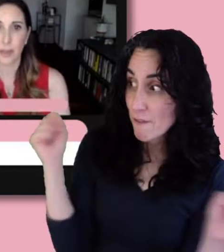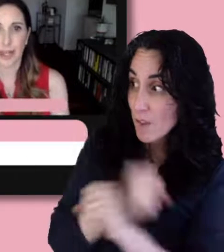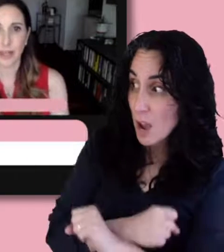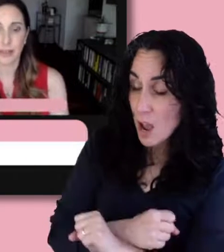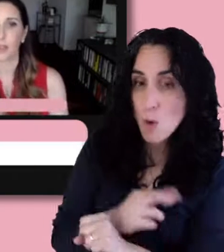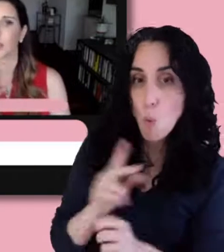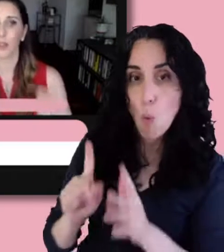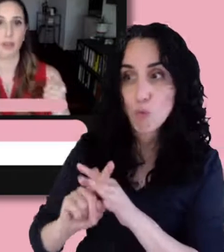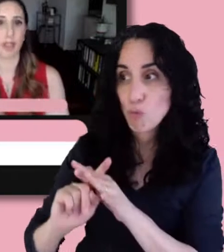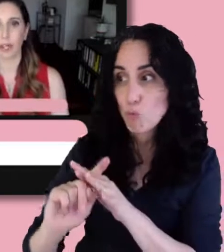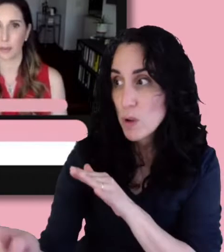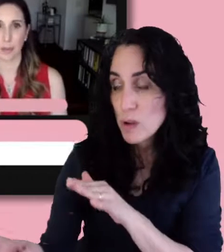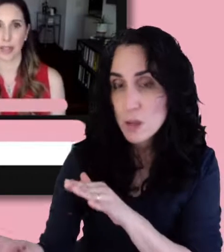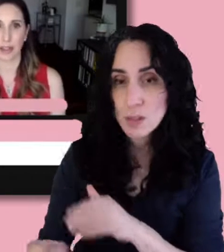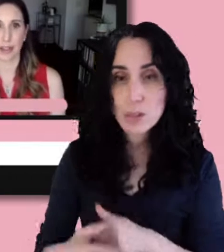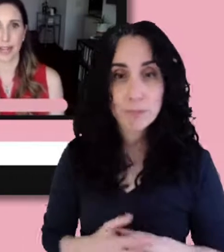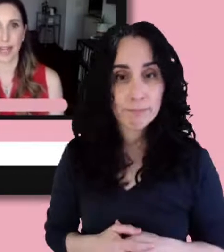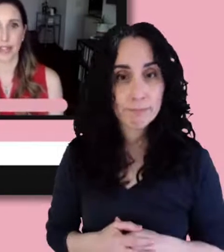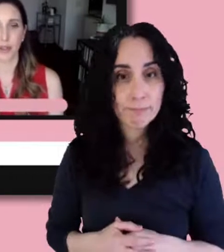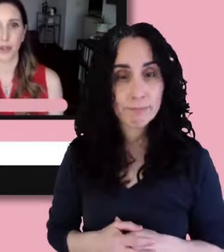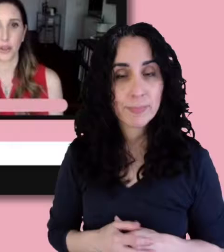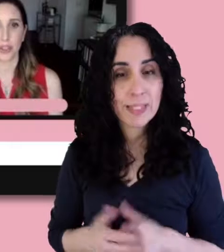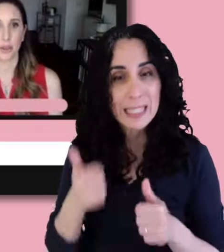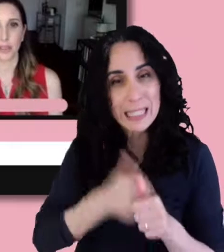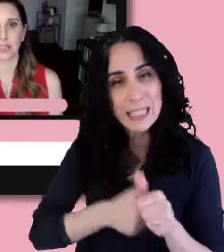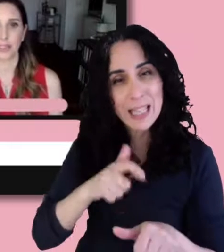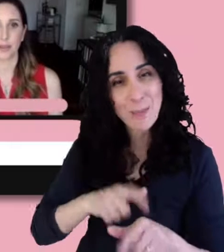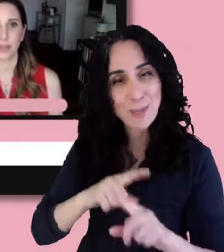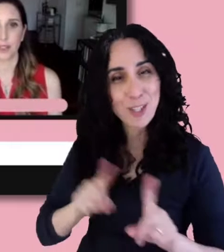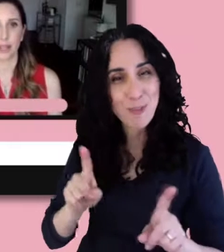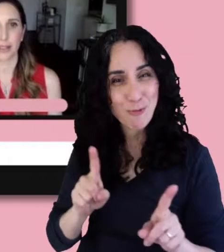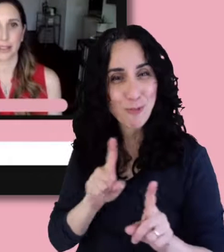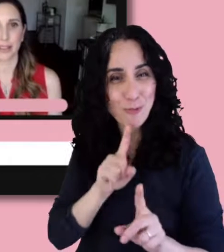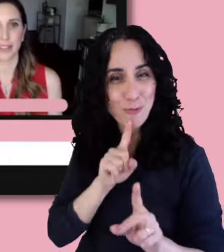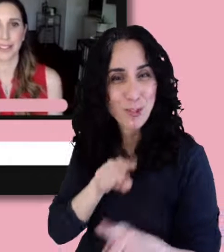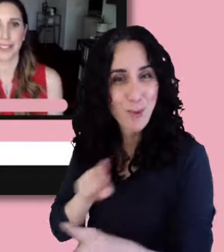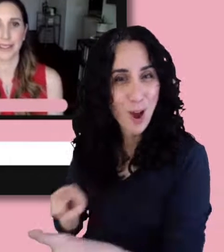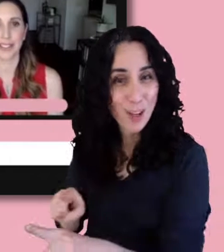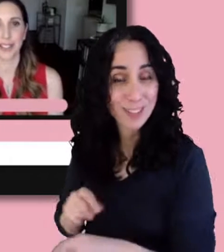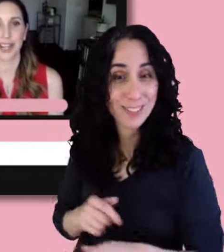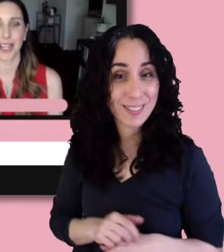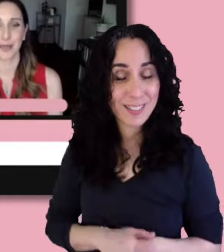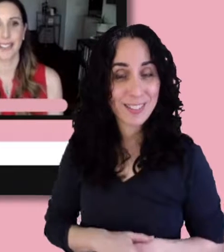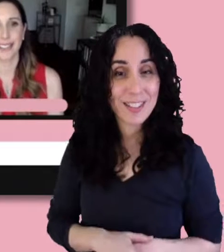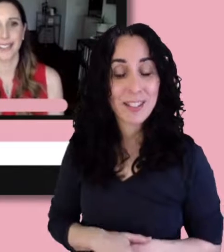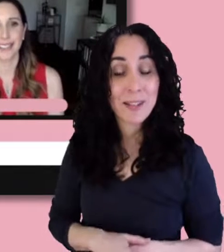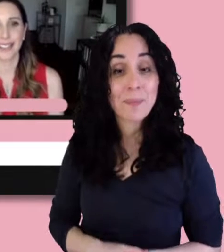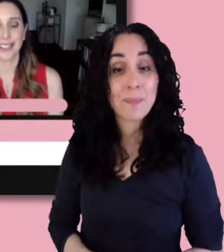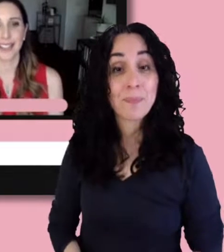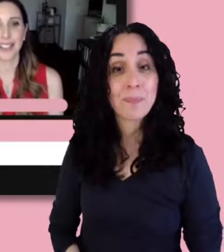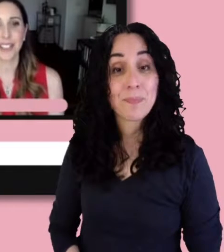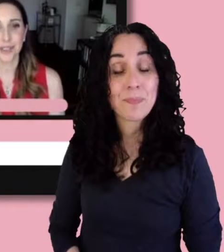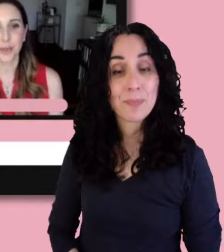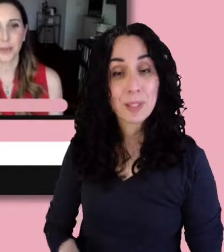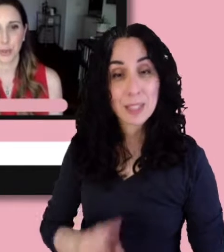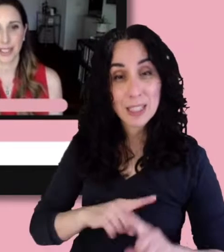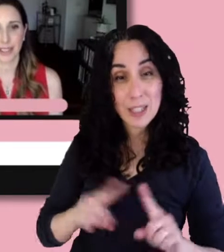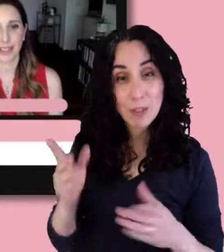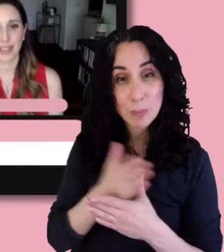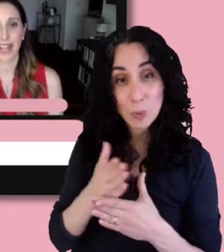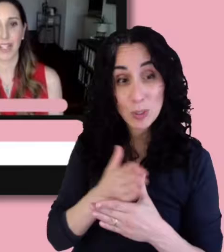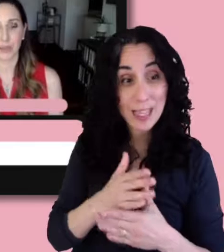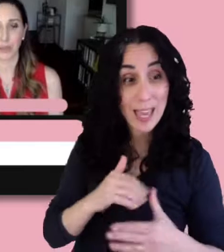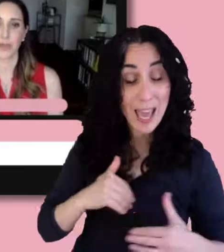the bear, or you can run away from the bear. And usually it will be a different response to each time. Mm-hmm. The difference